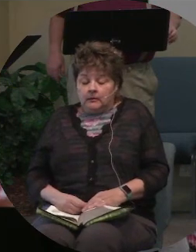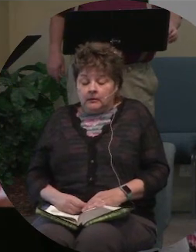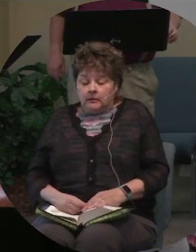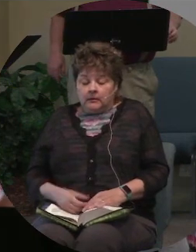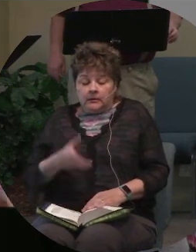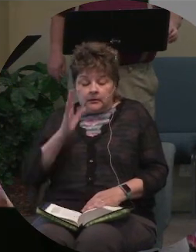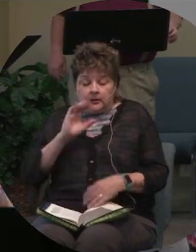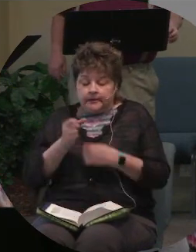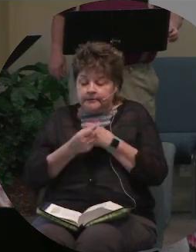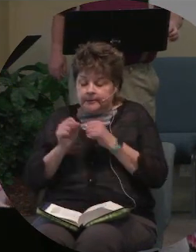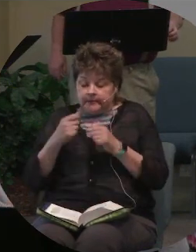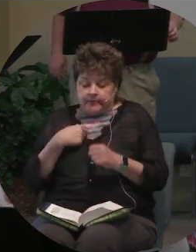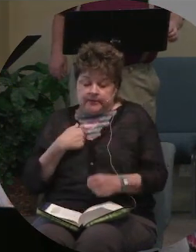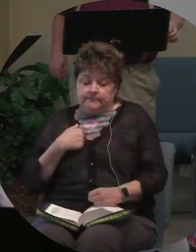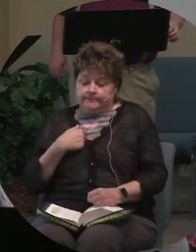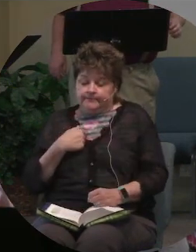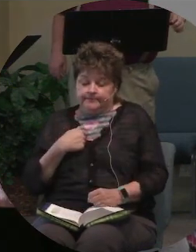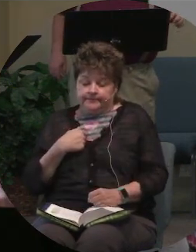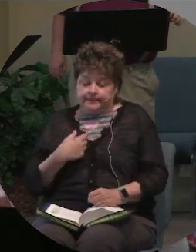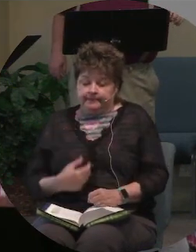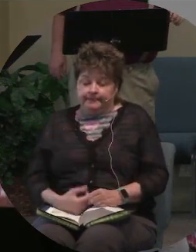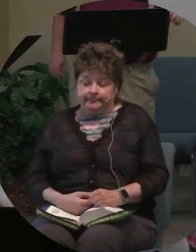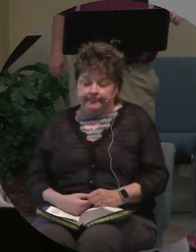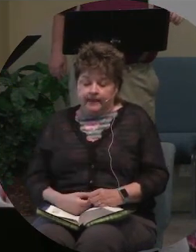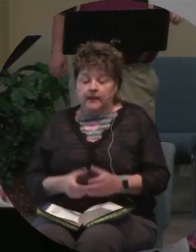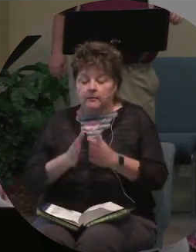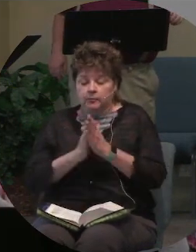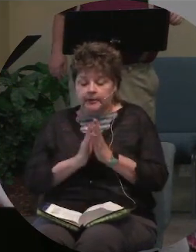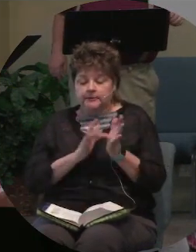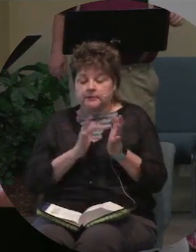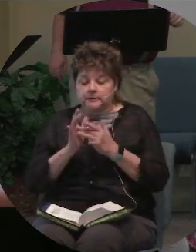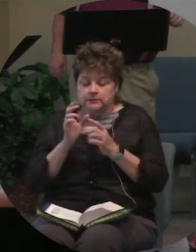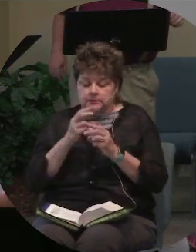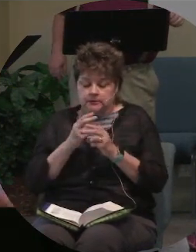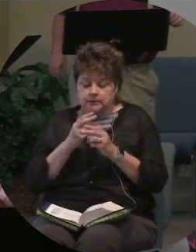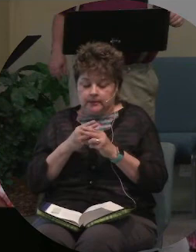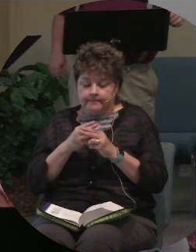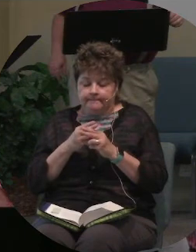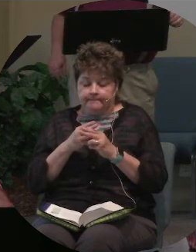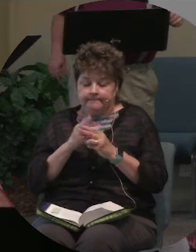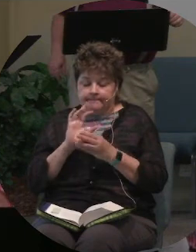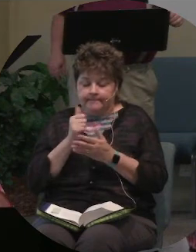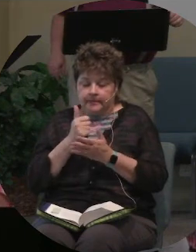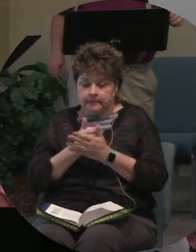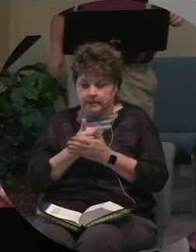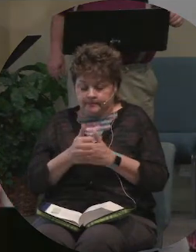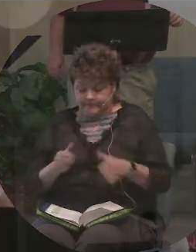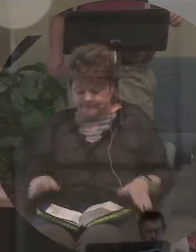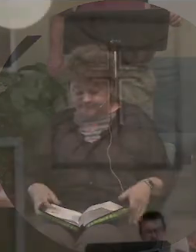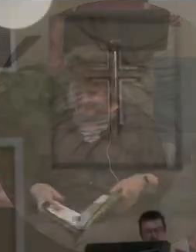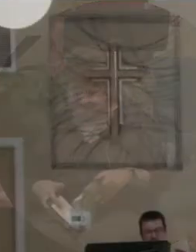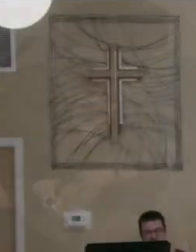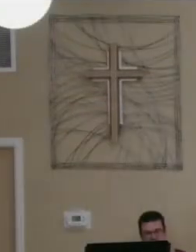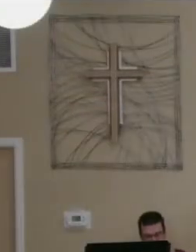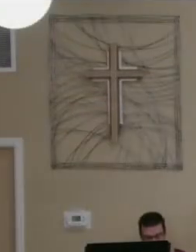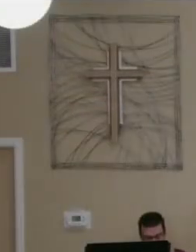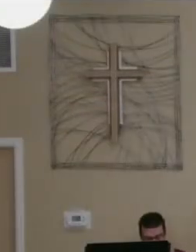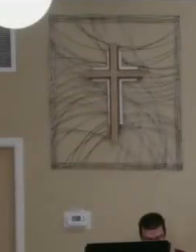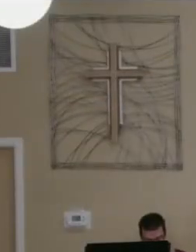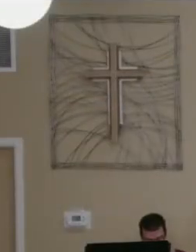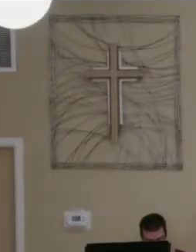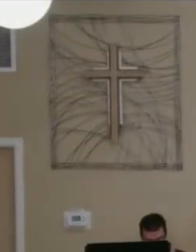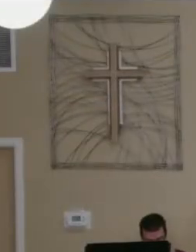God, save me. And I pray this in Jesus' name. Amen. Don't